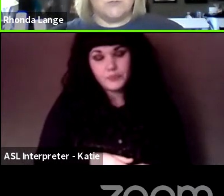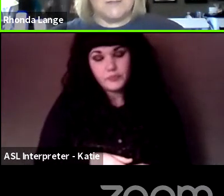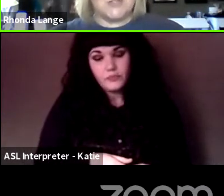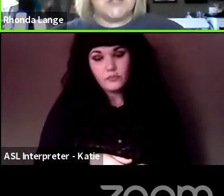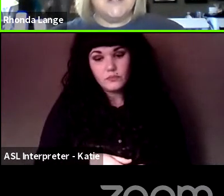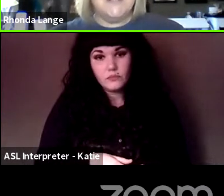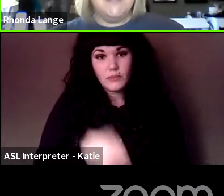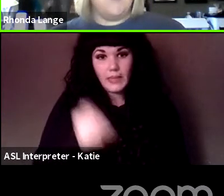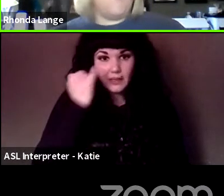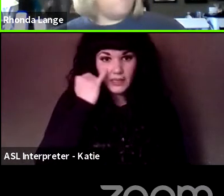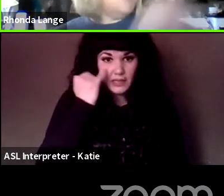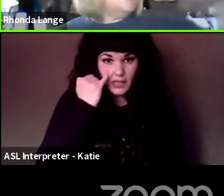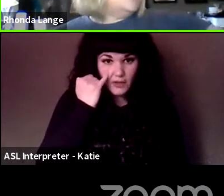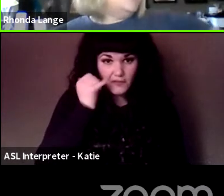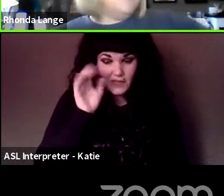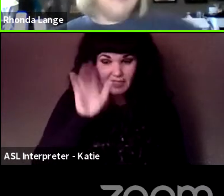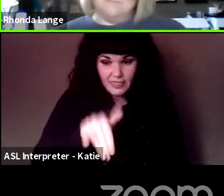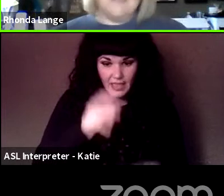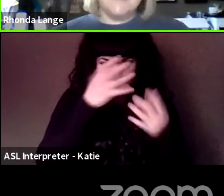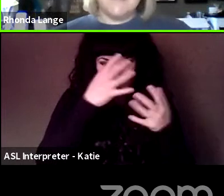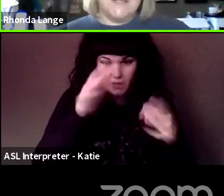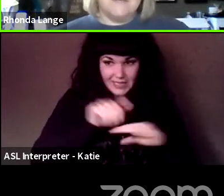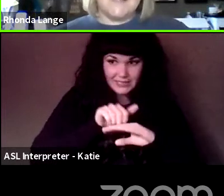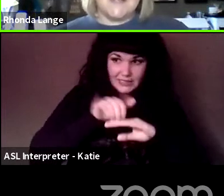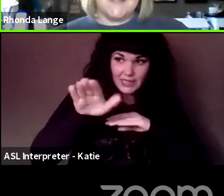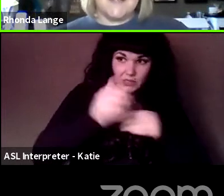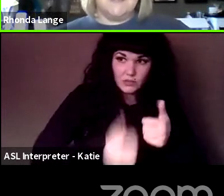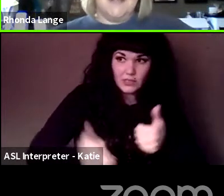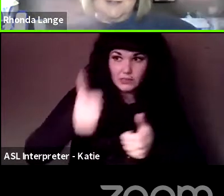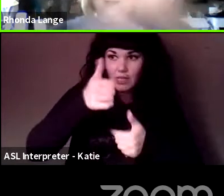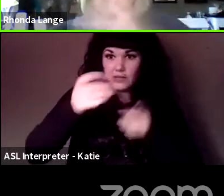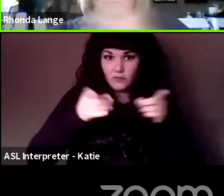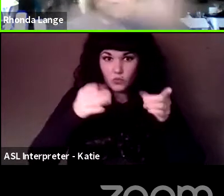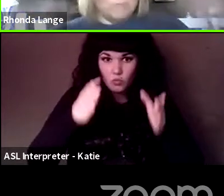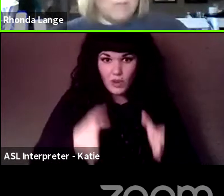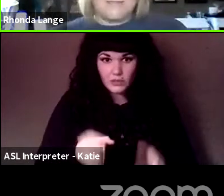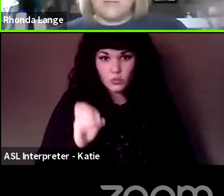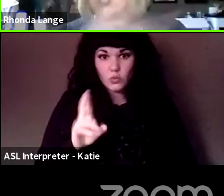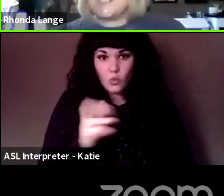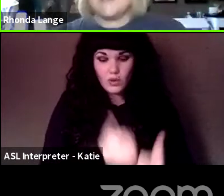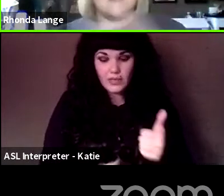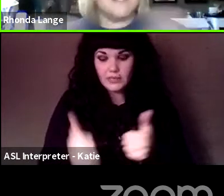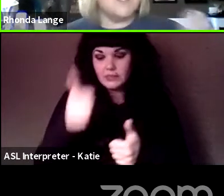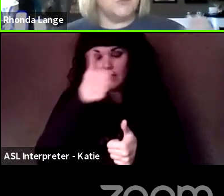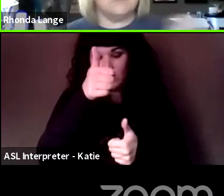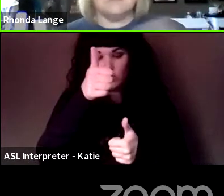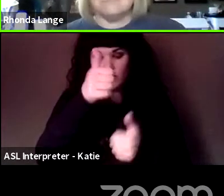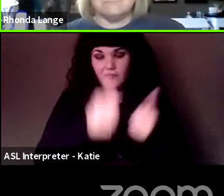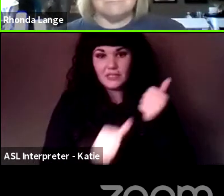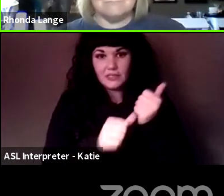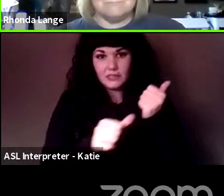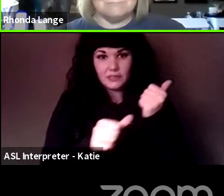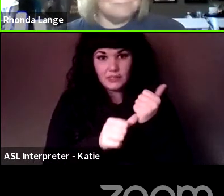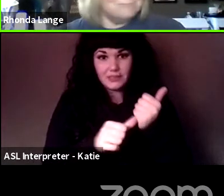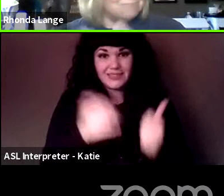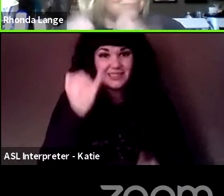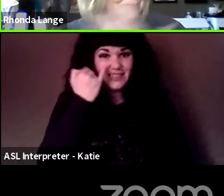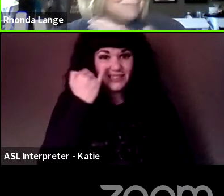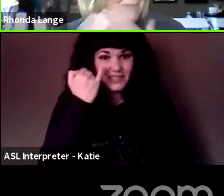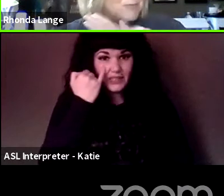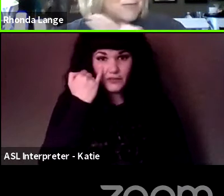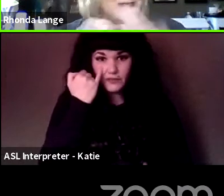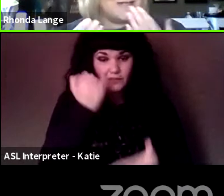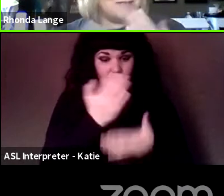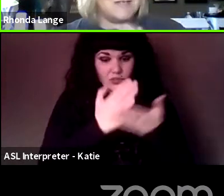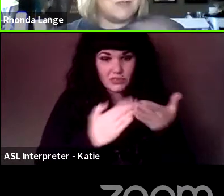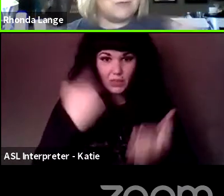executive director or to the executive assistant, if by some chance they don't,